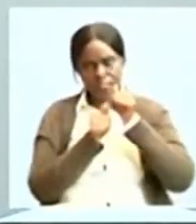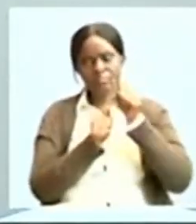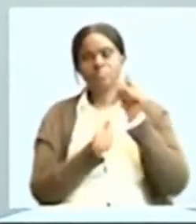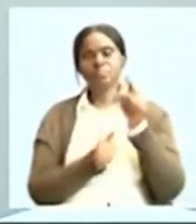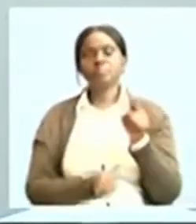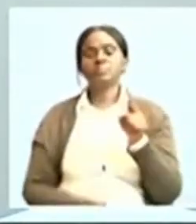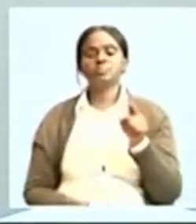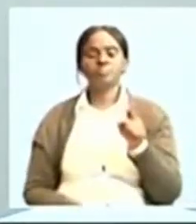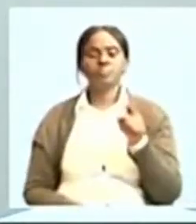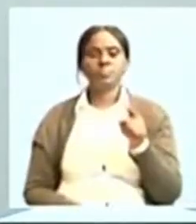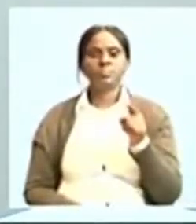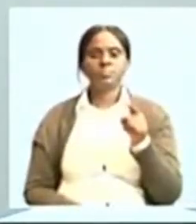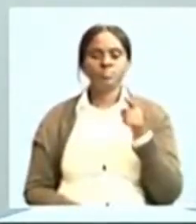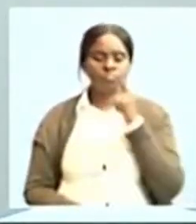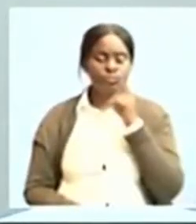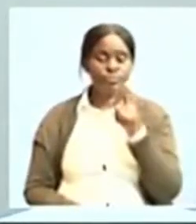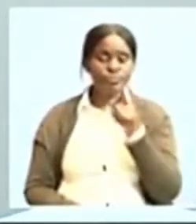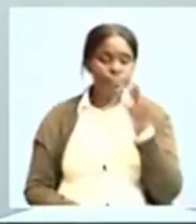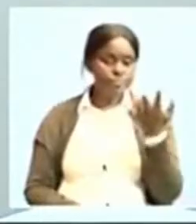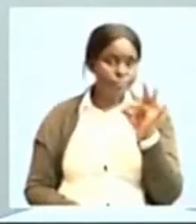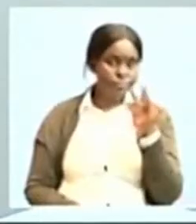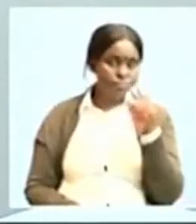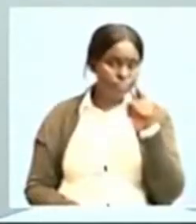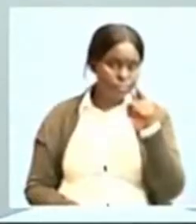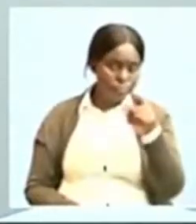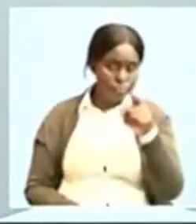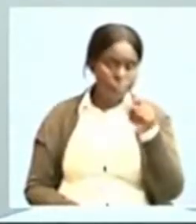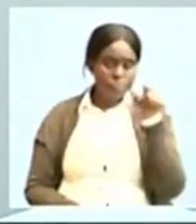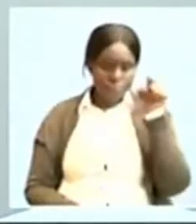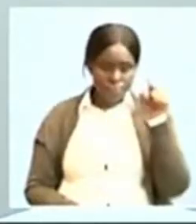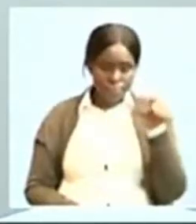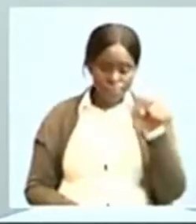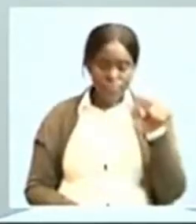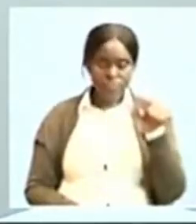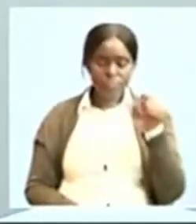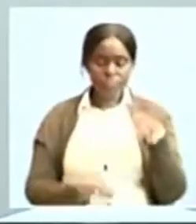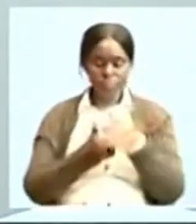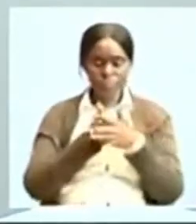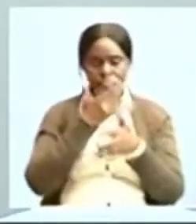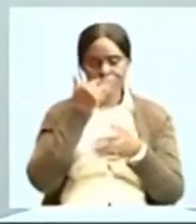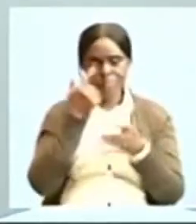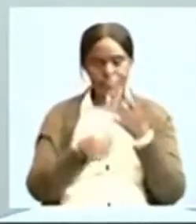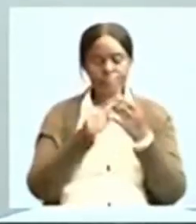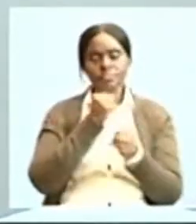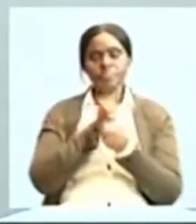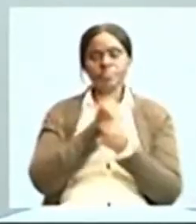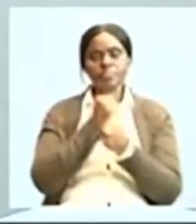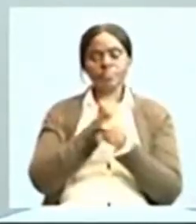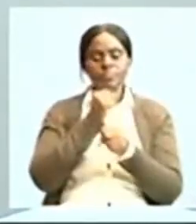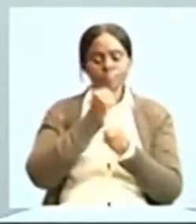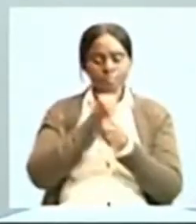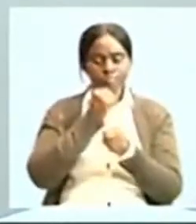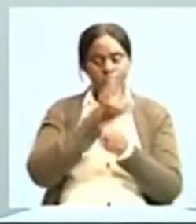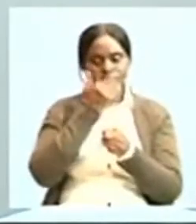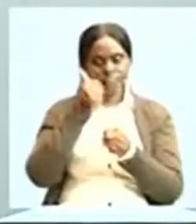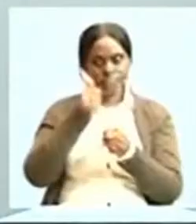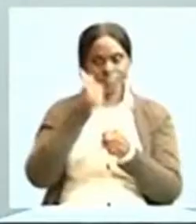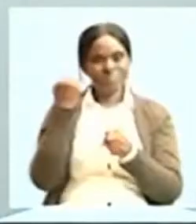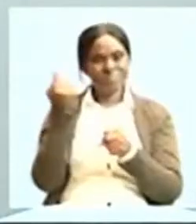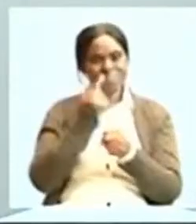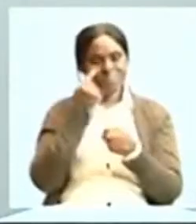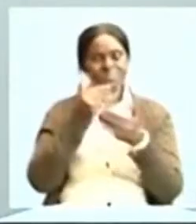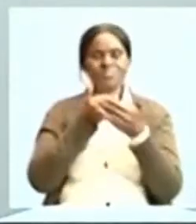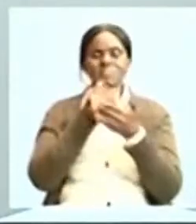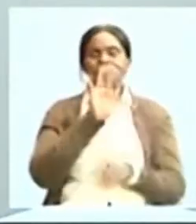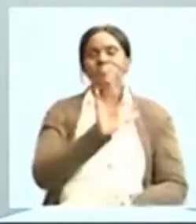accordingly. But to be fair to you, this is how it's supposed to be. Do better. You are almost